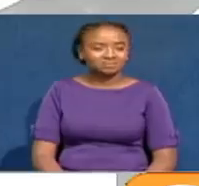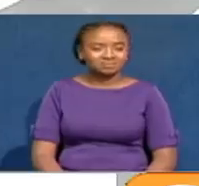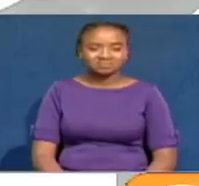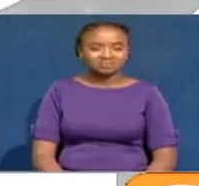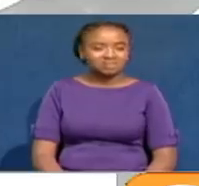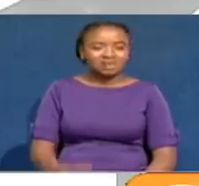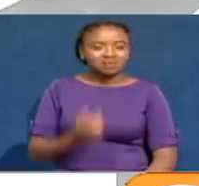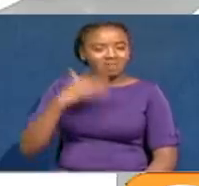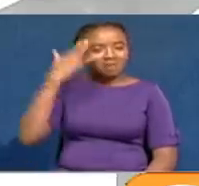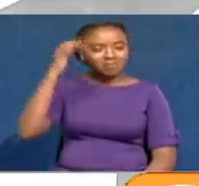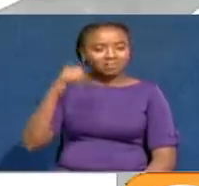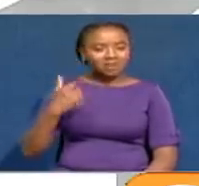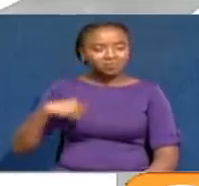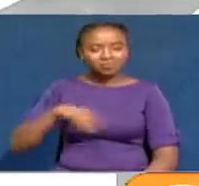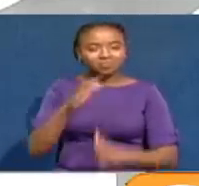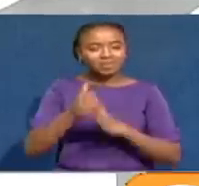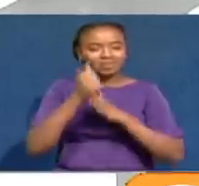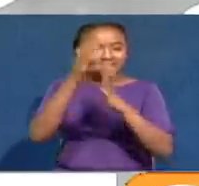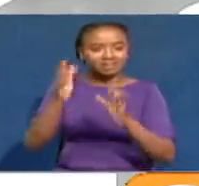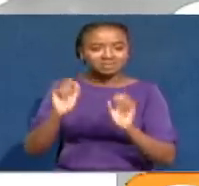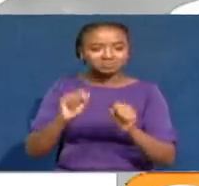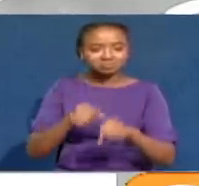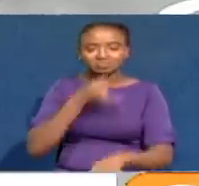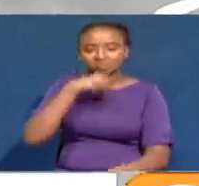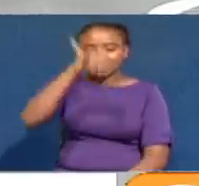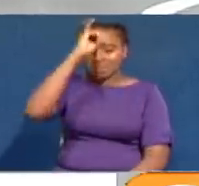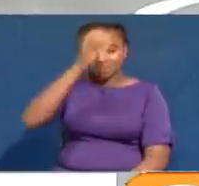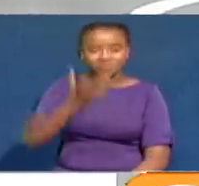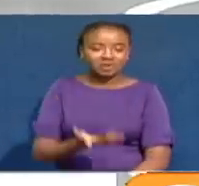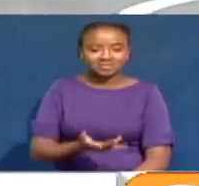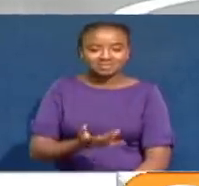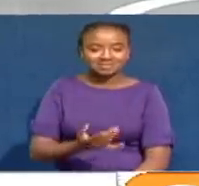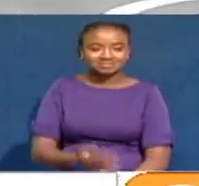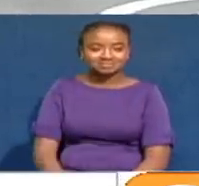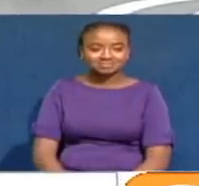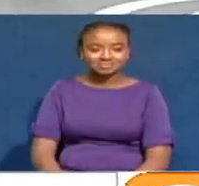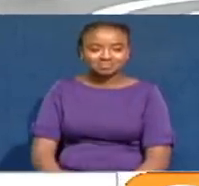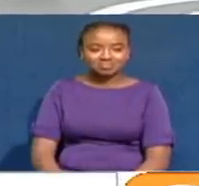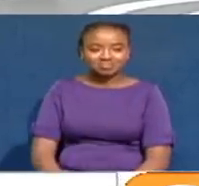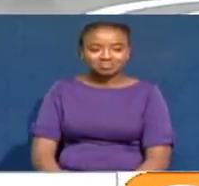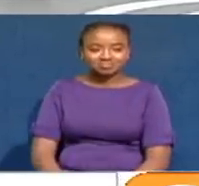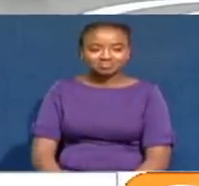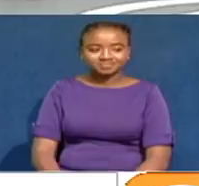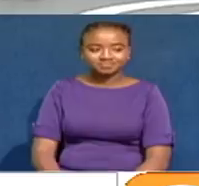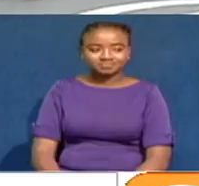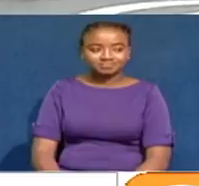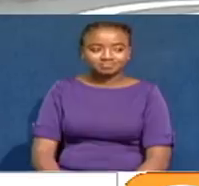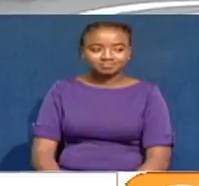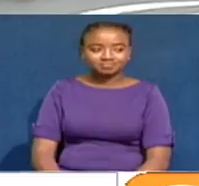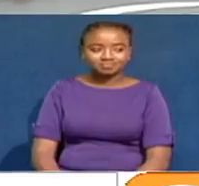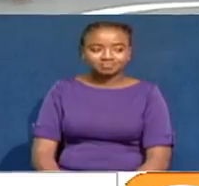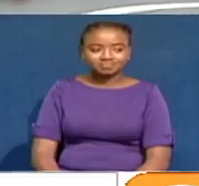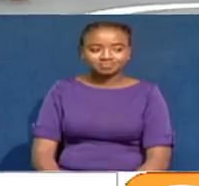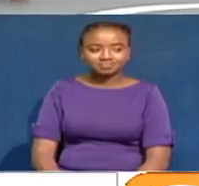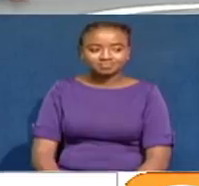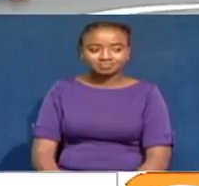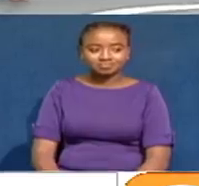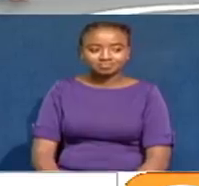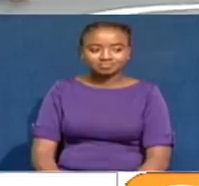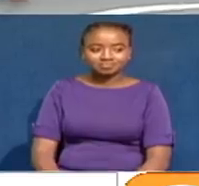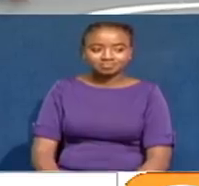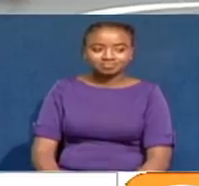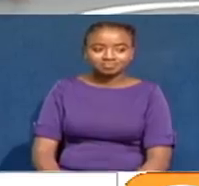leaders, we can be well, that ignorant. Let me finish. That is your problem. Last year. Maybe you no, guys last been, year, let us down. It was more Maoka Maori actually.